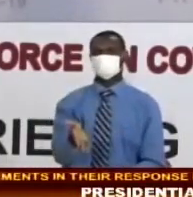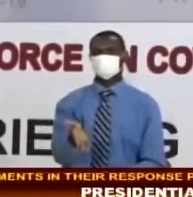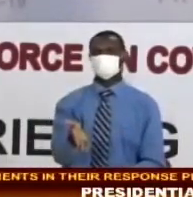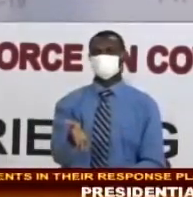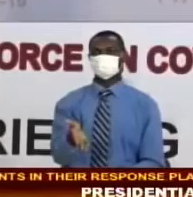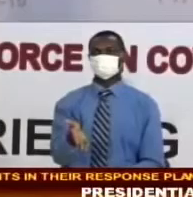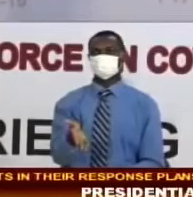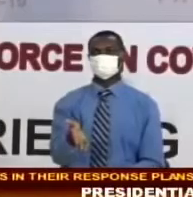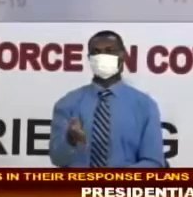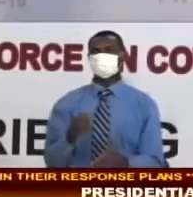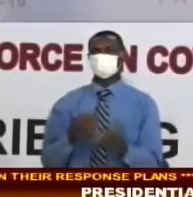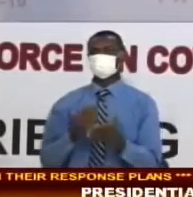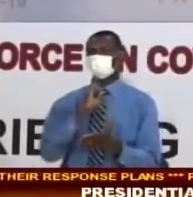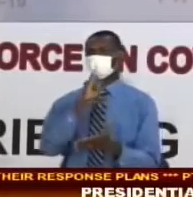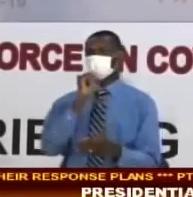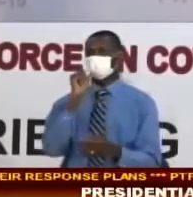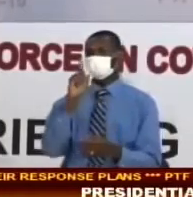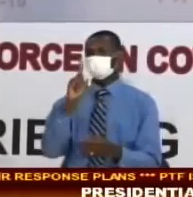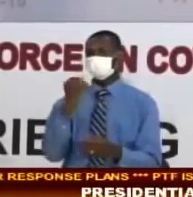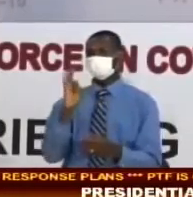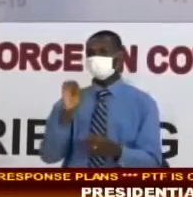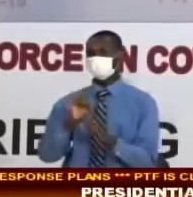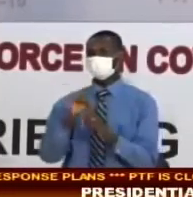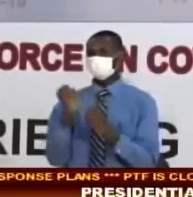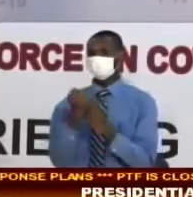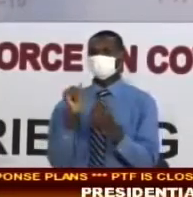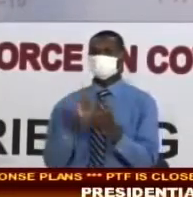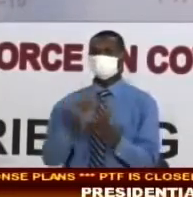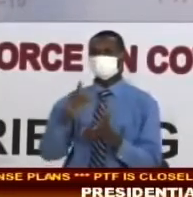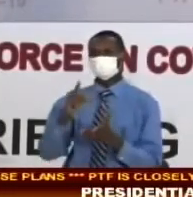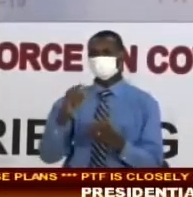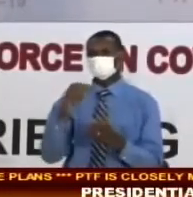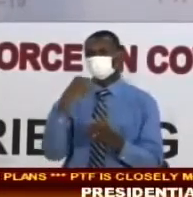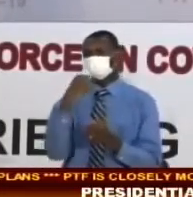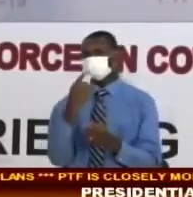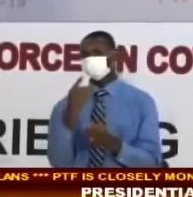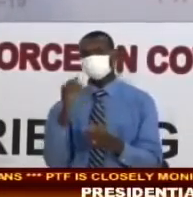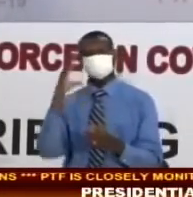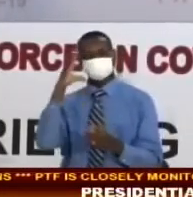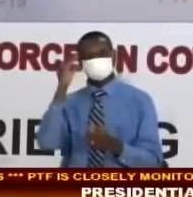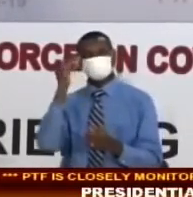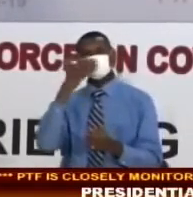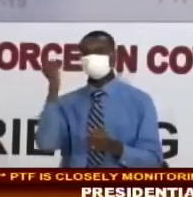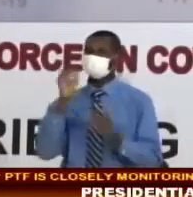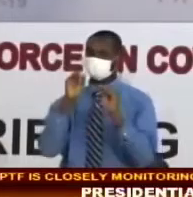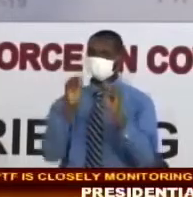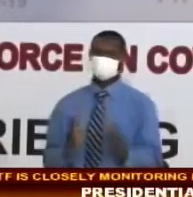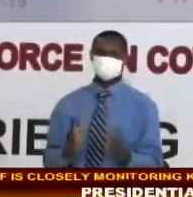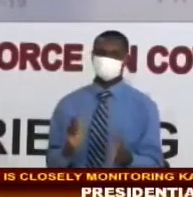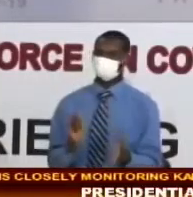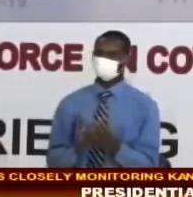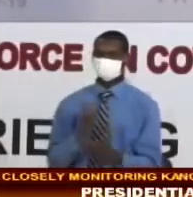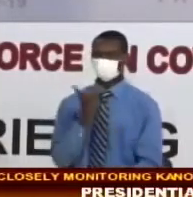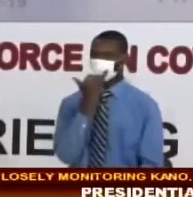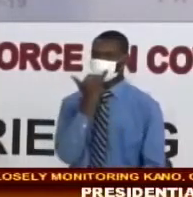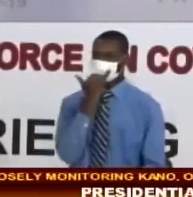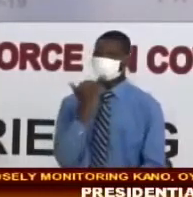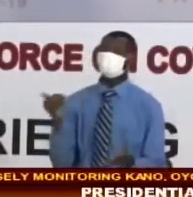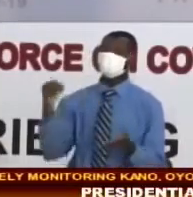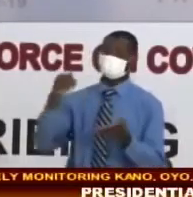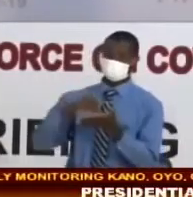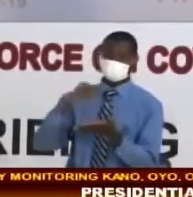It's not one of the situations where you will want to say experience is the best teacher. But again, experience has shown